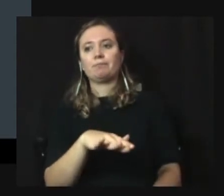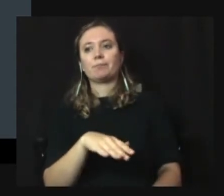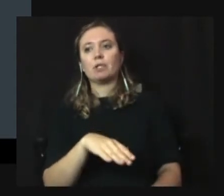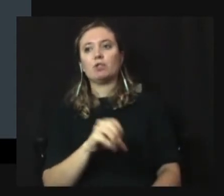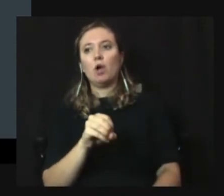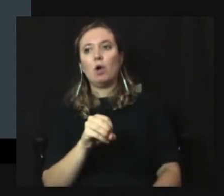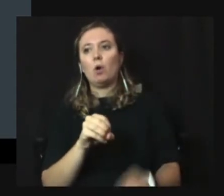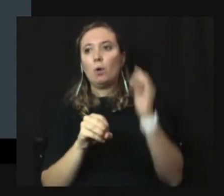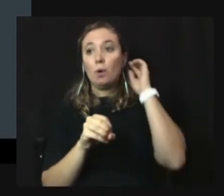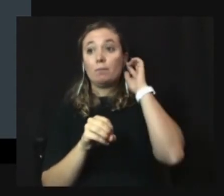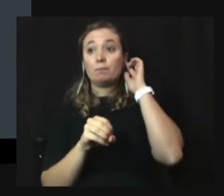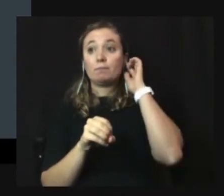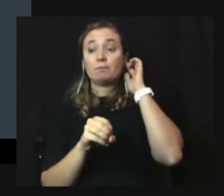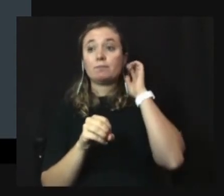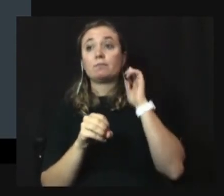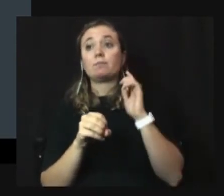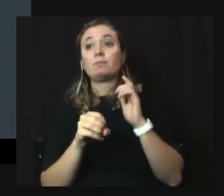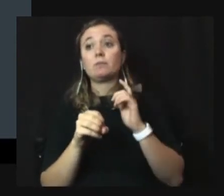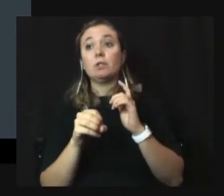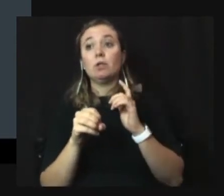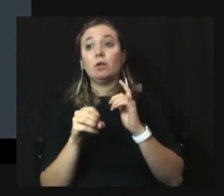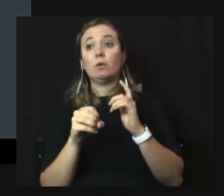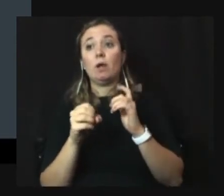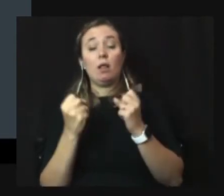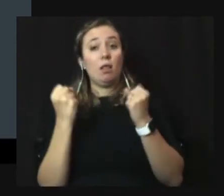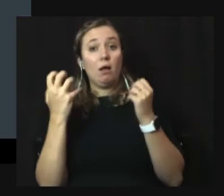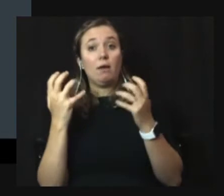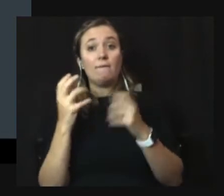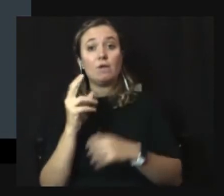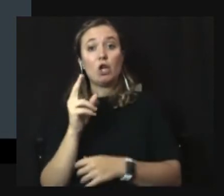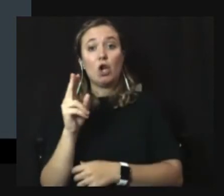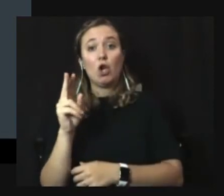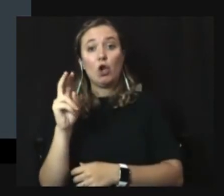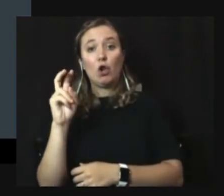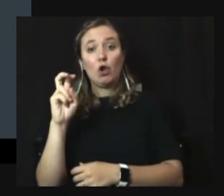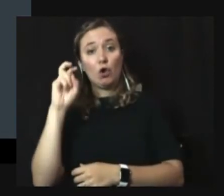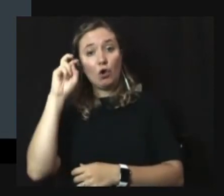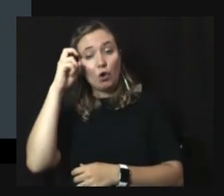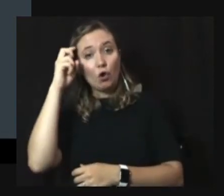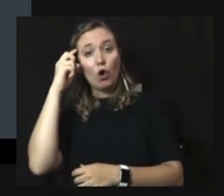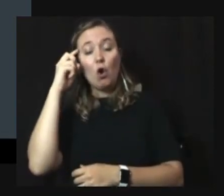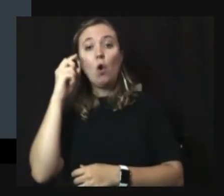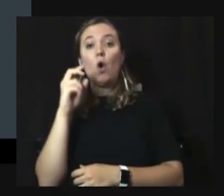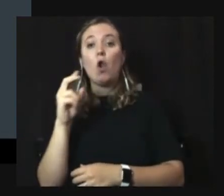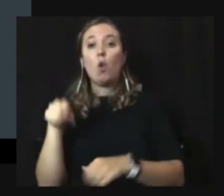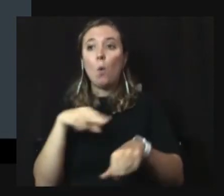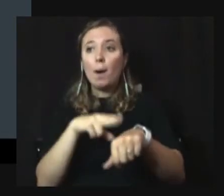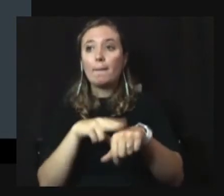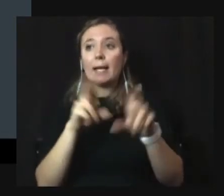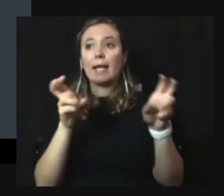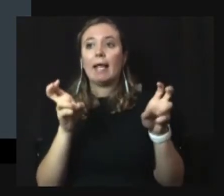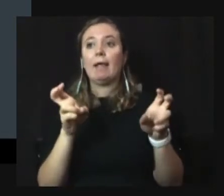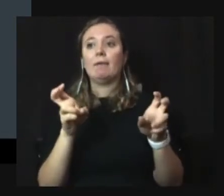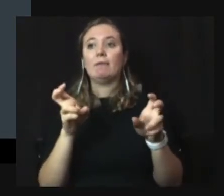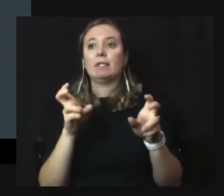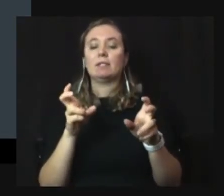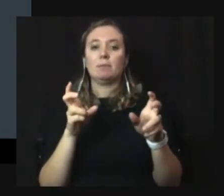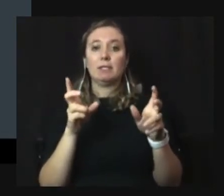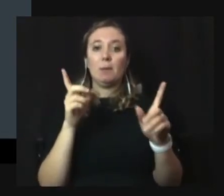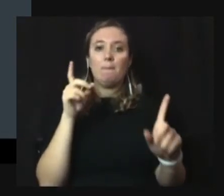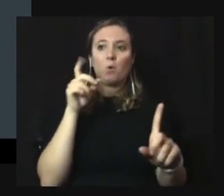on having a prompt and response. It is based on a system. There are only